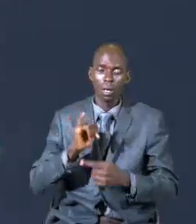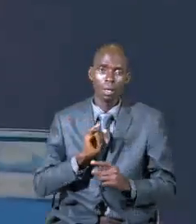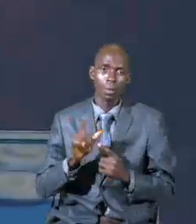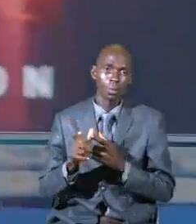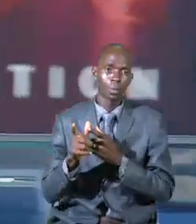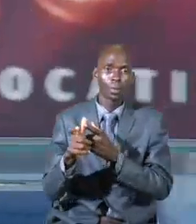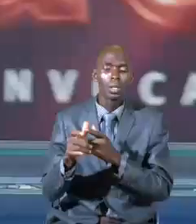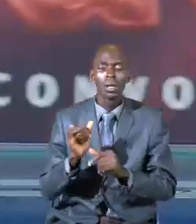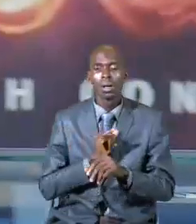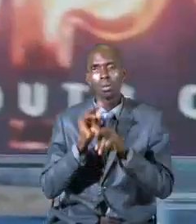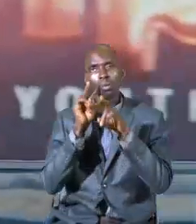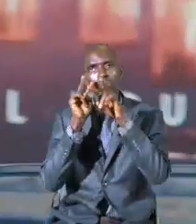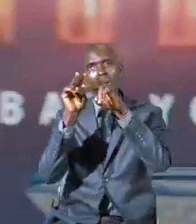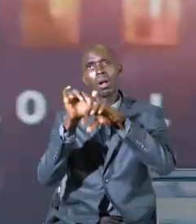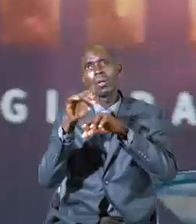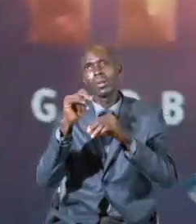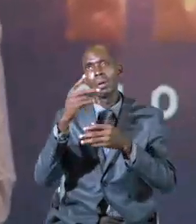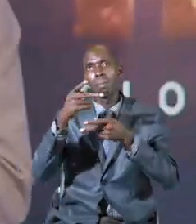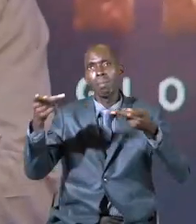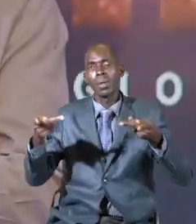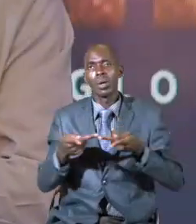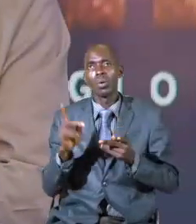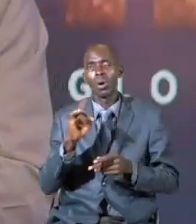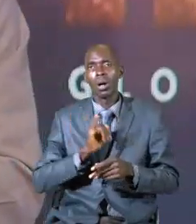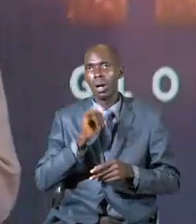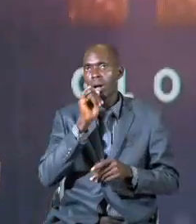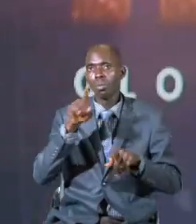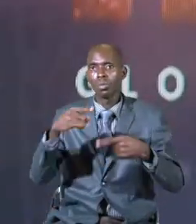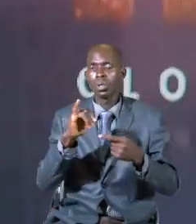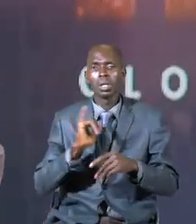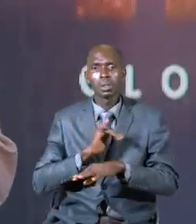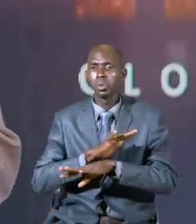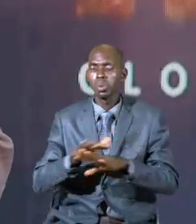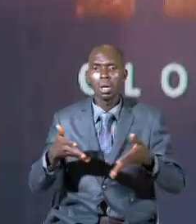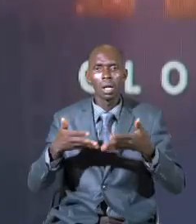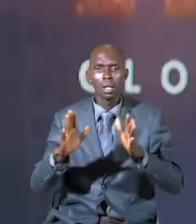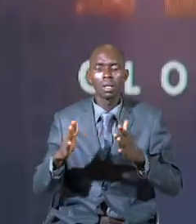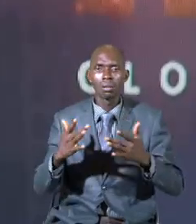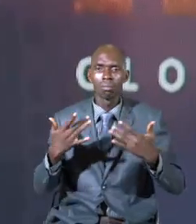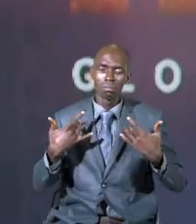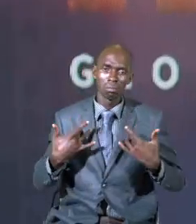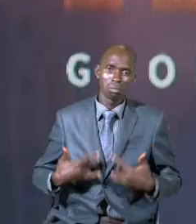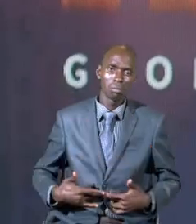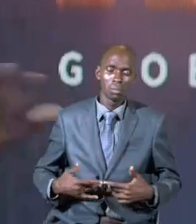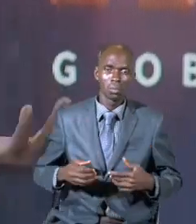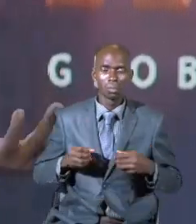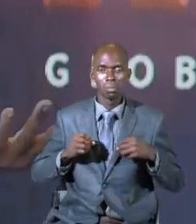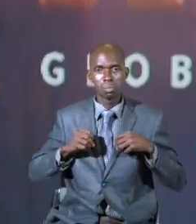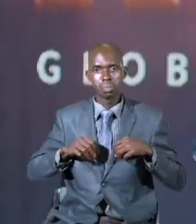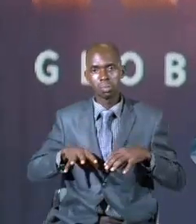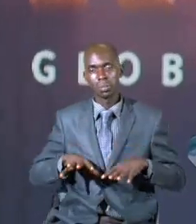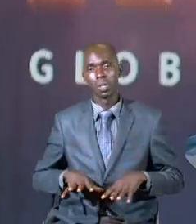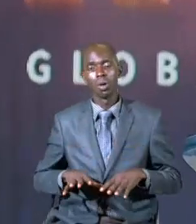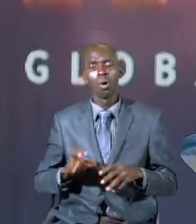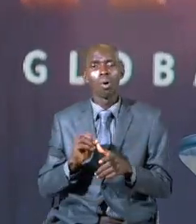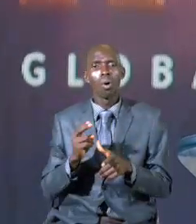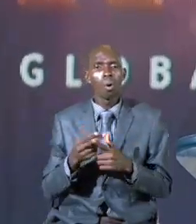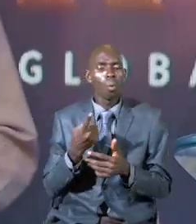the place I'm going. I do not allow discouragement or despair or whatever it